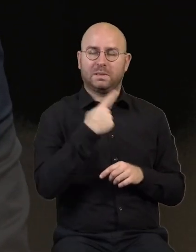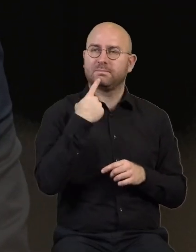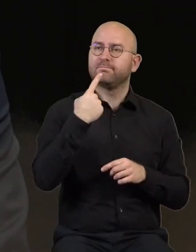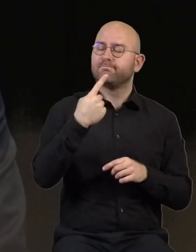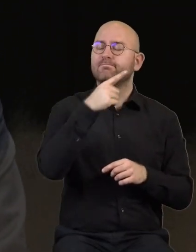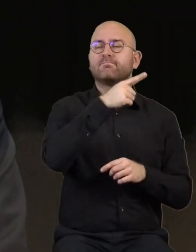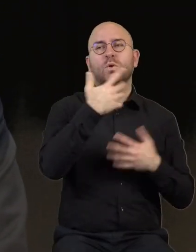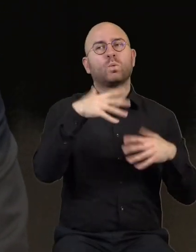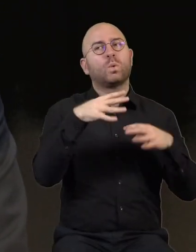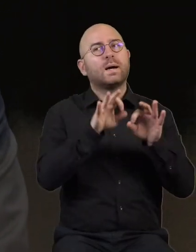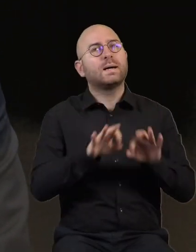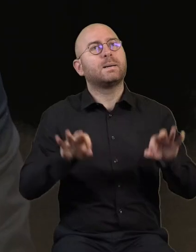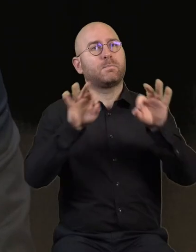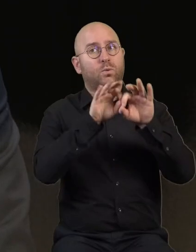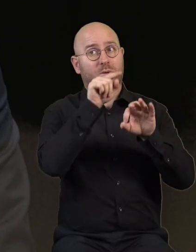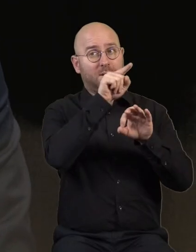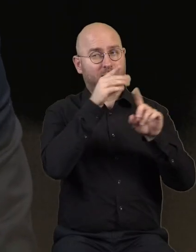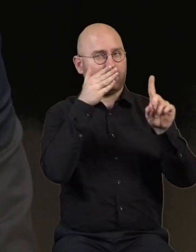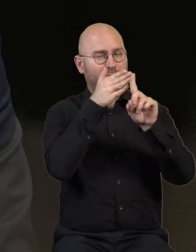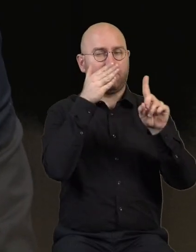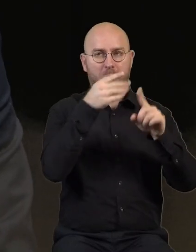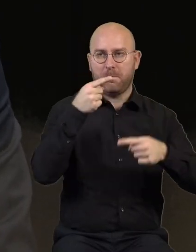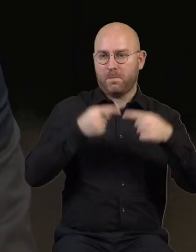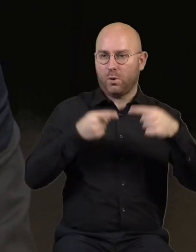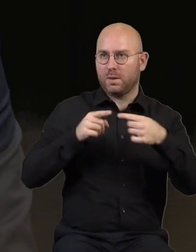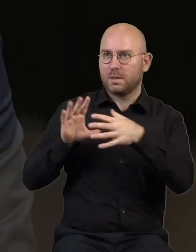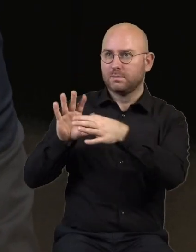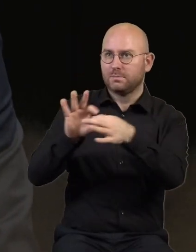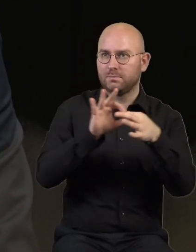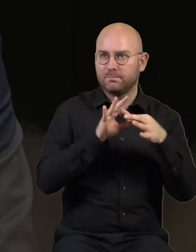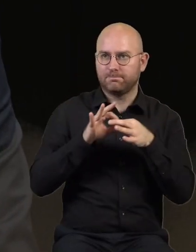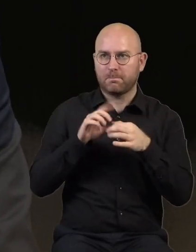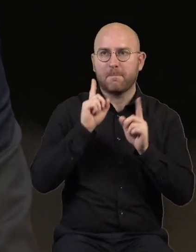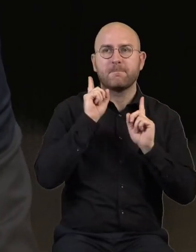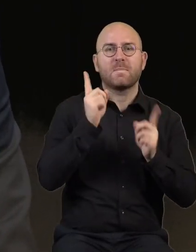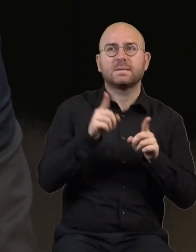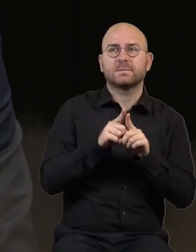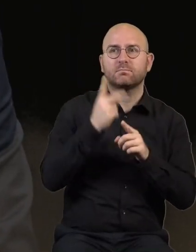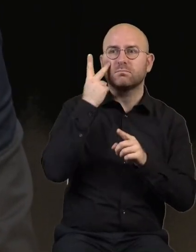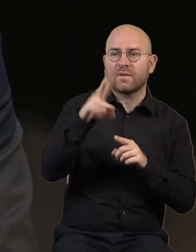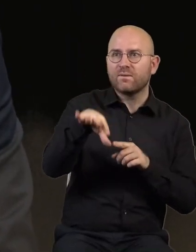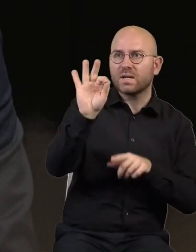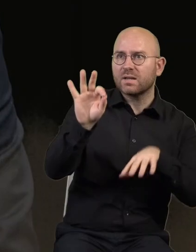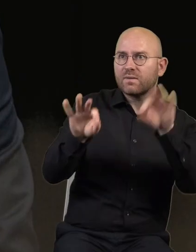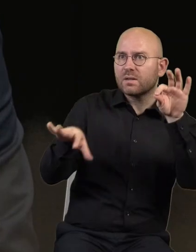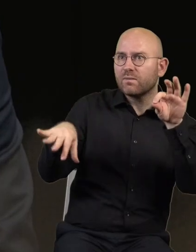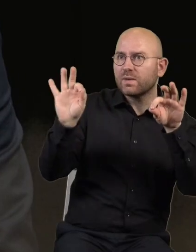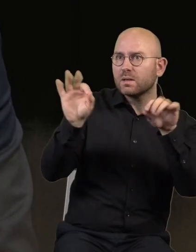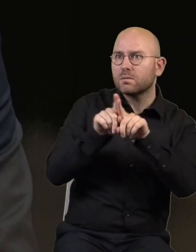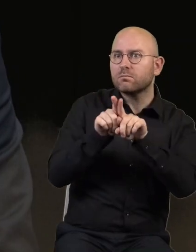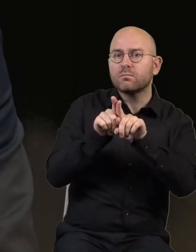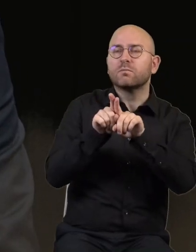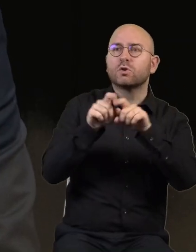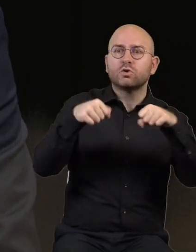to contemporary challenges, including challenges related to defense and